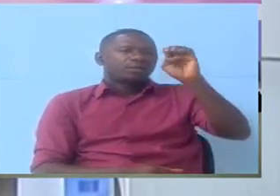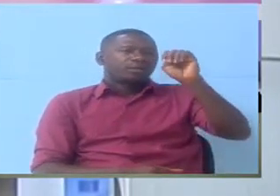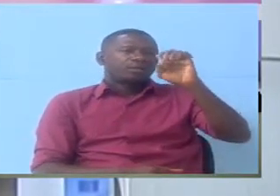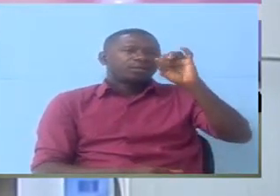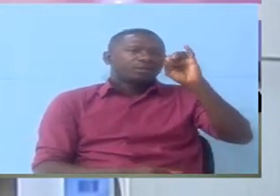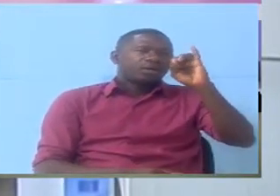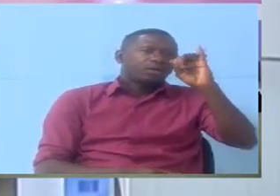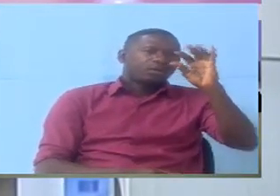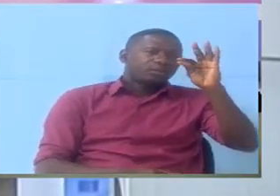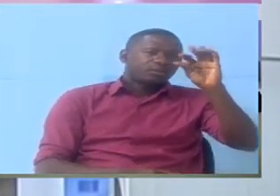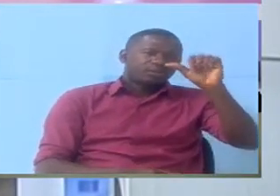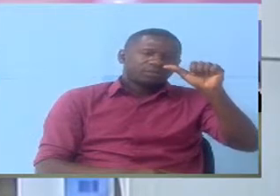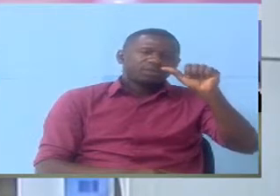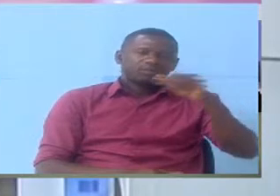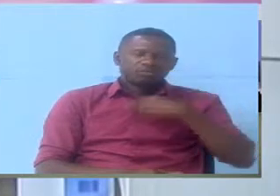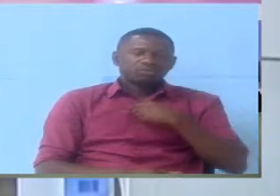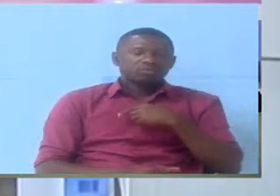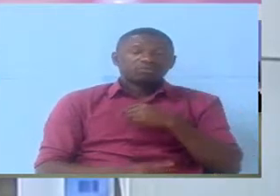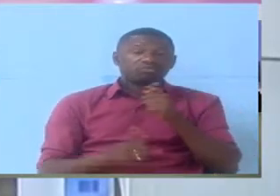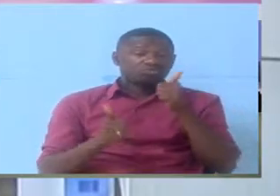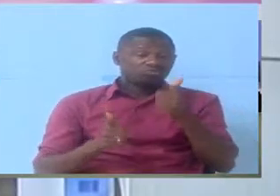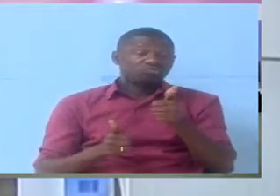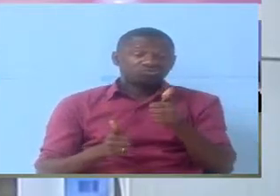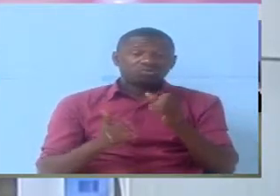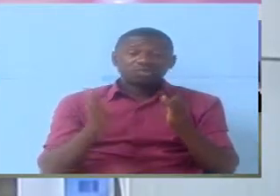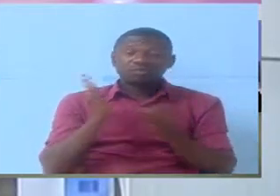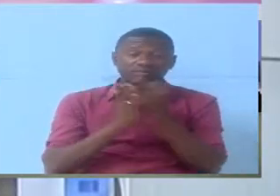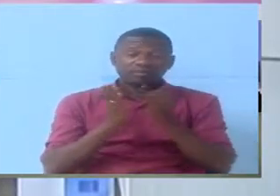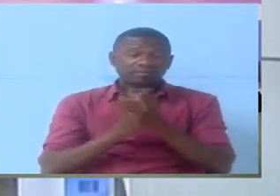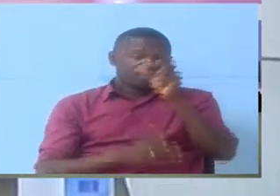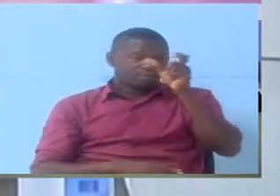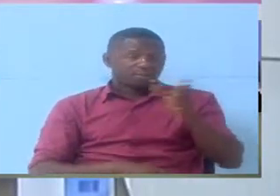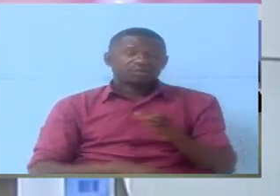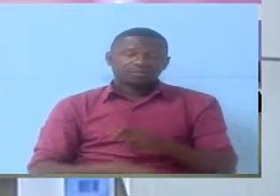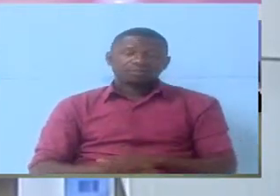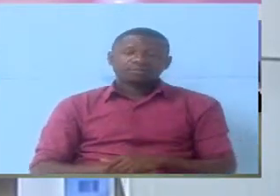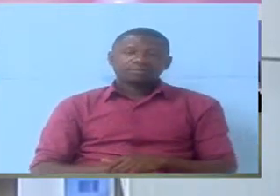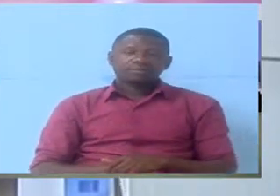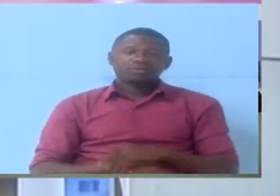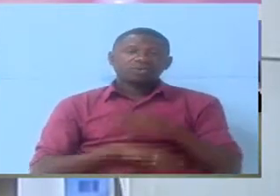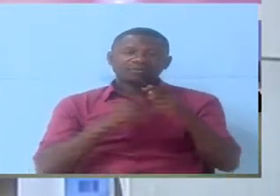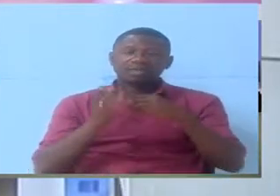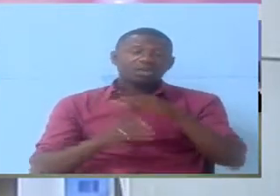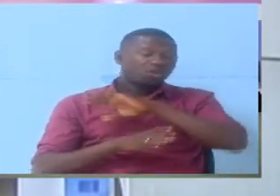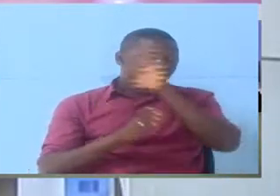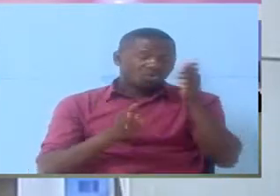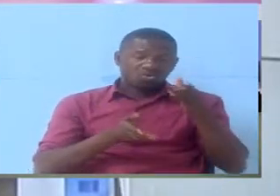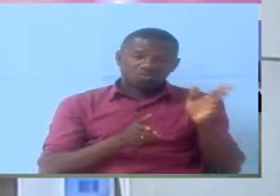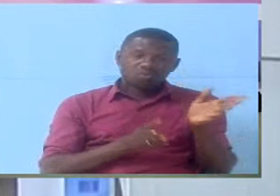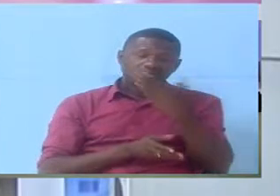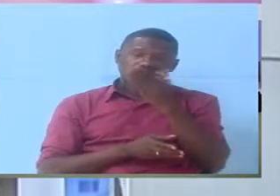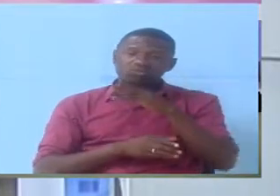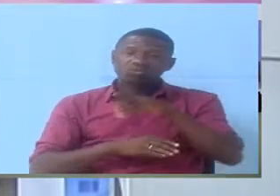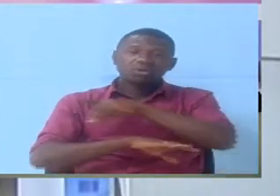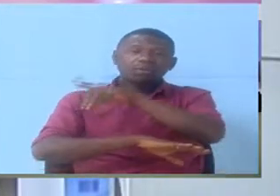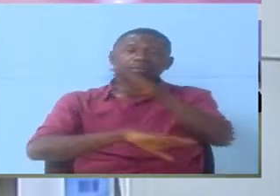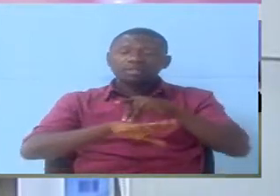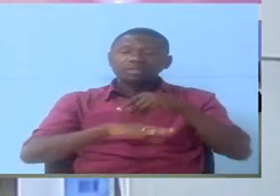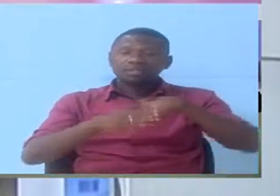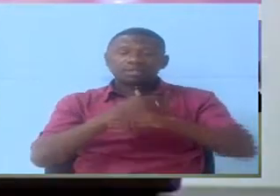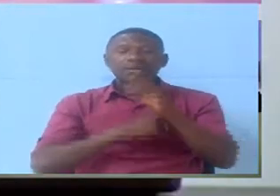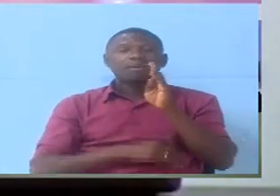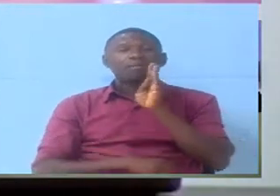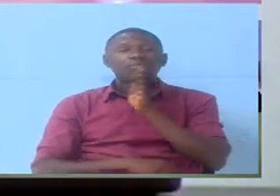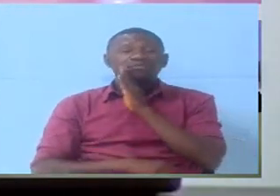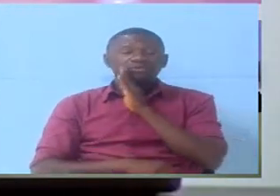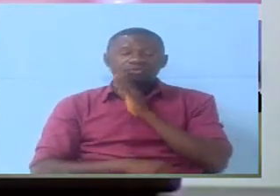bulata Keita fanana Inspector Keita te fanamu kiskisirla meri ngoleti. So they all left for Burfoot. Ibe butaje itara Burfoot. But before that, on Sunday,